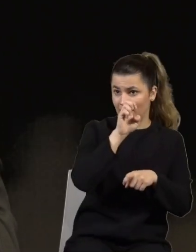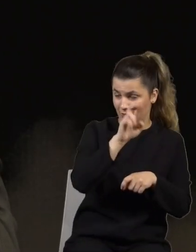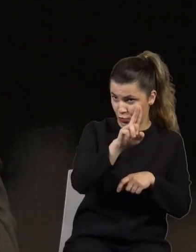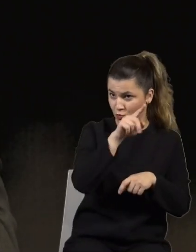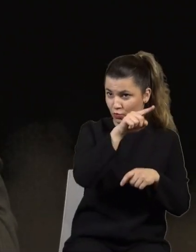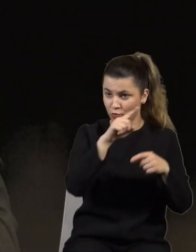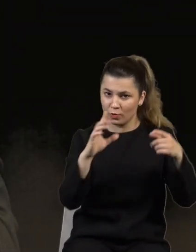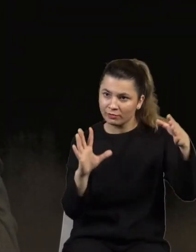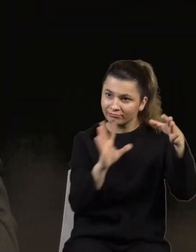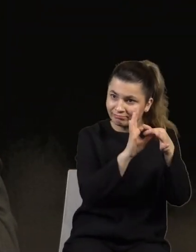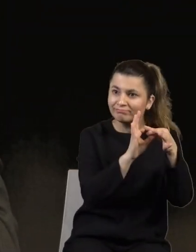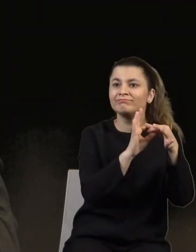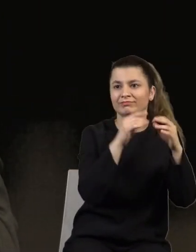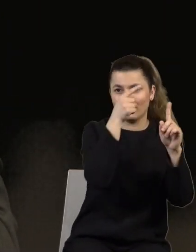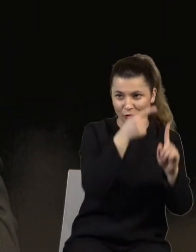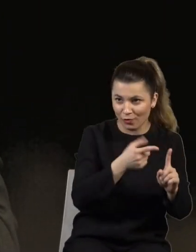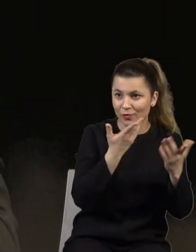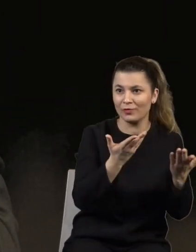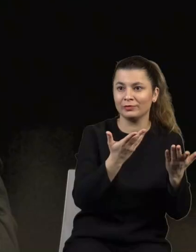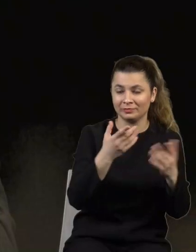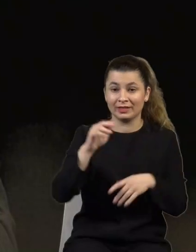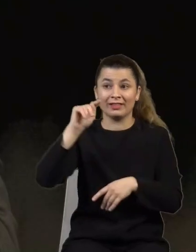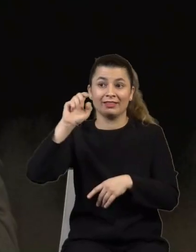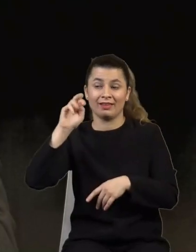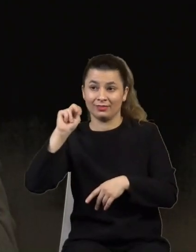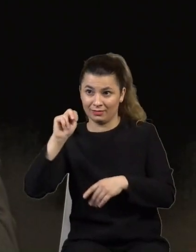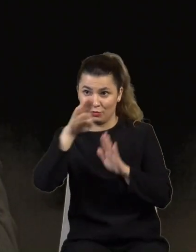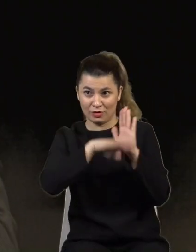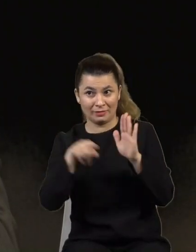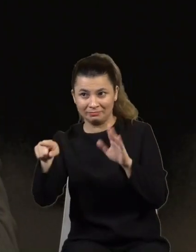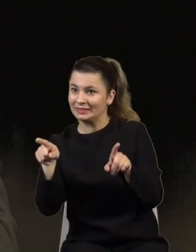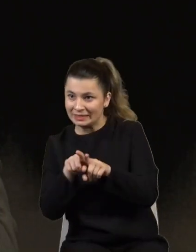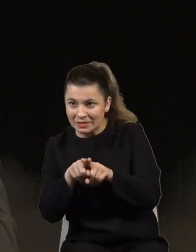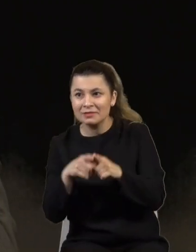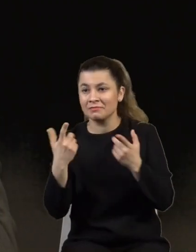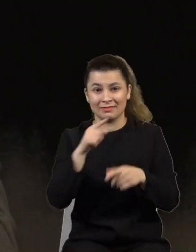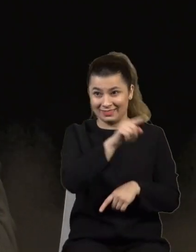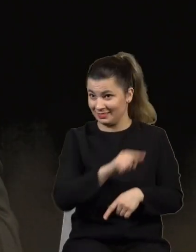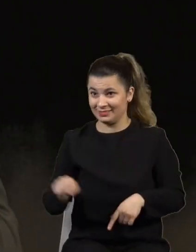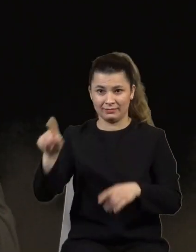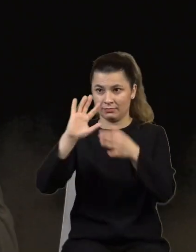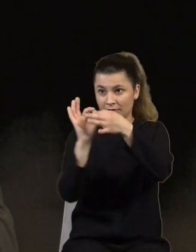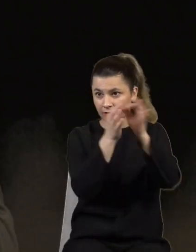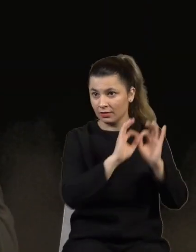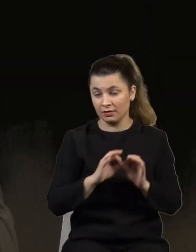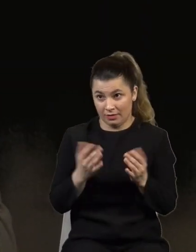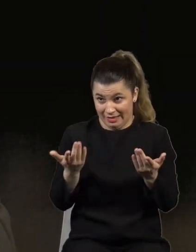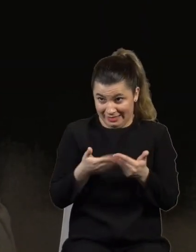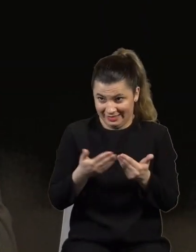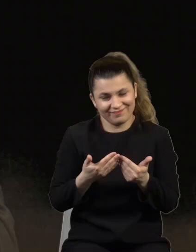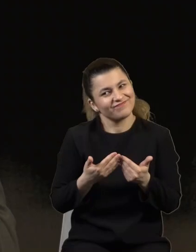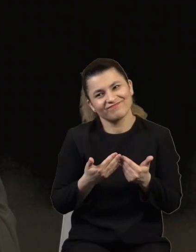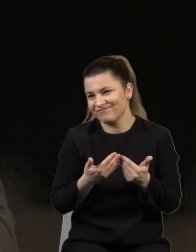more engagement with counterparts that we may not have engaged with, let's say, routinely in